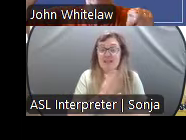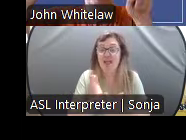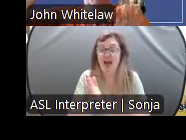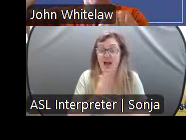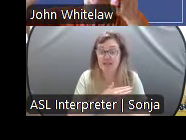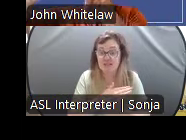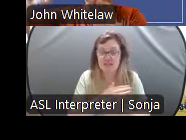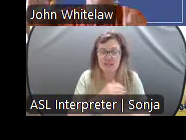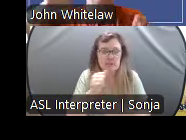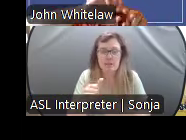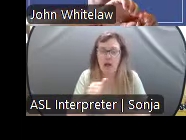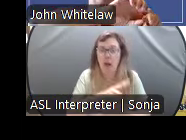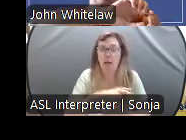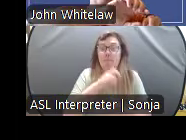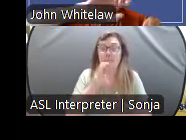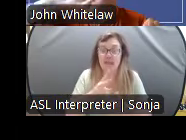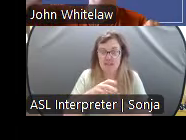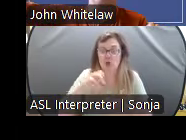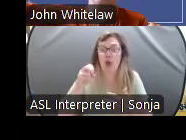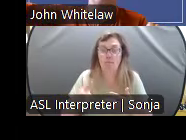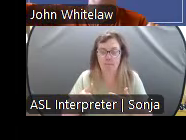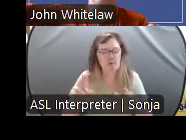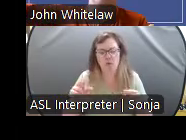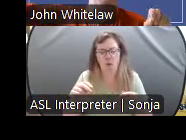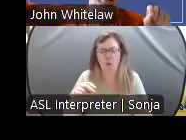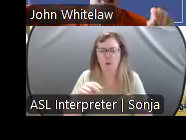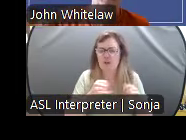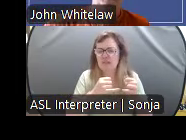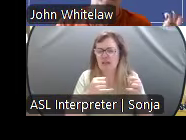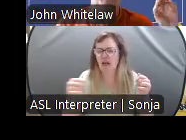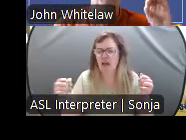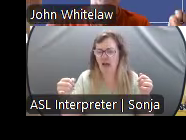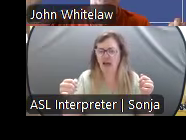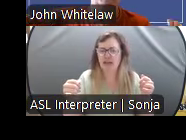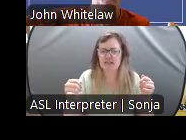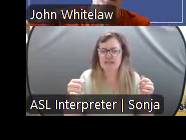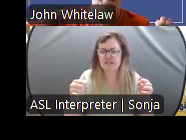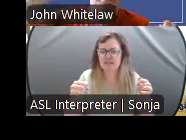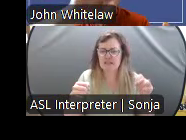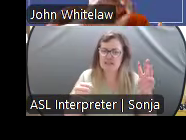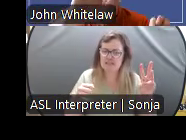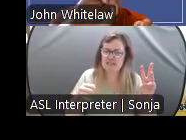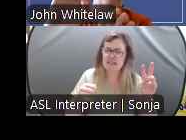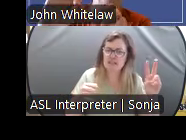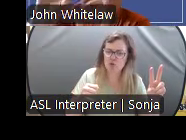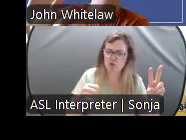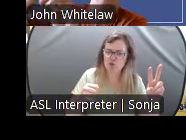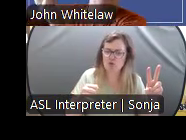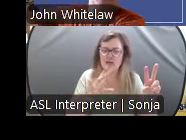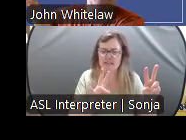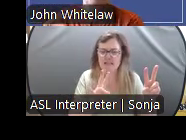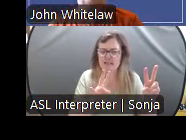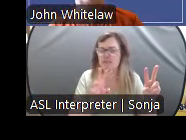not big jumps and little jumps. It's very much of a straight line or an angled line between 62 and 67, and then